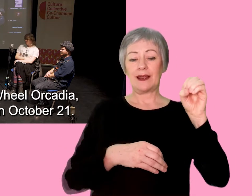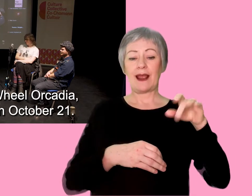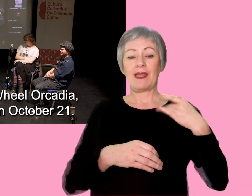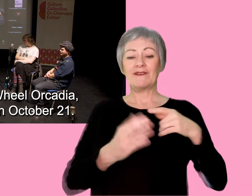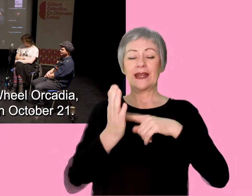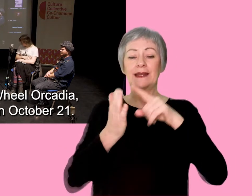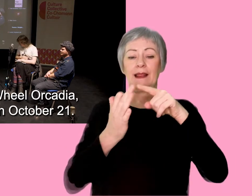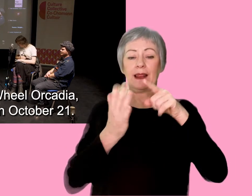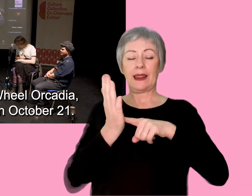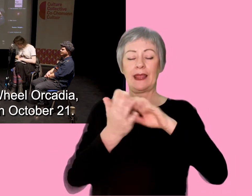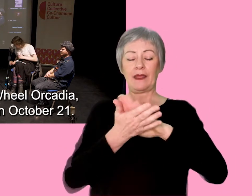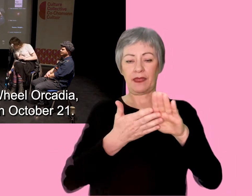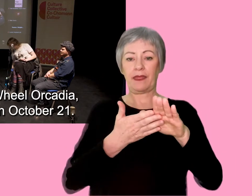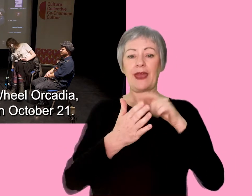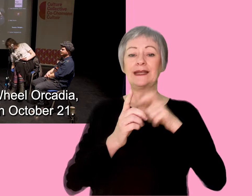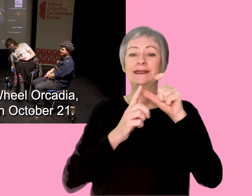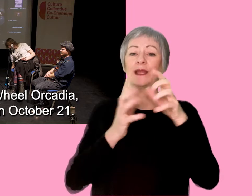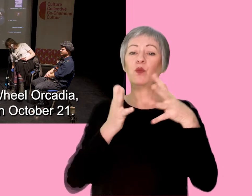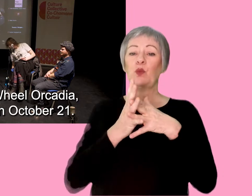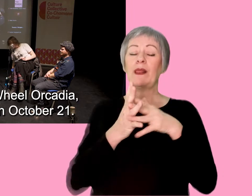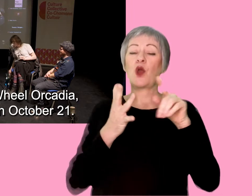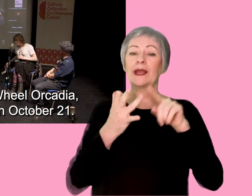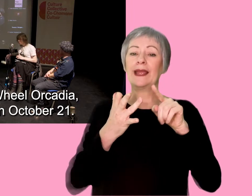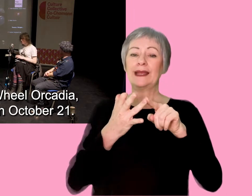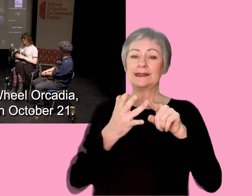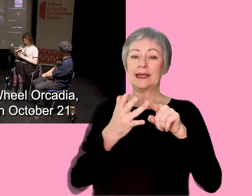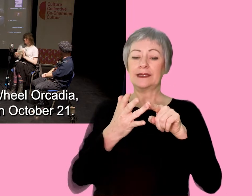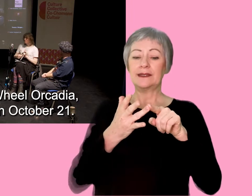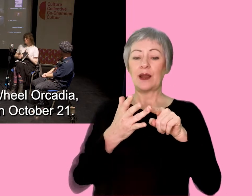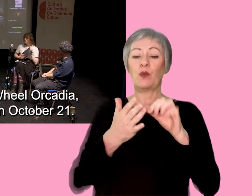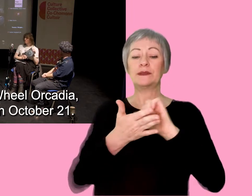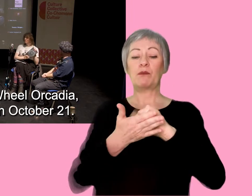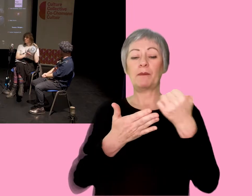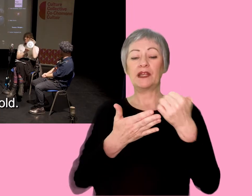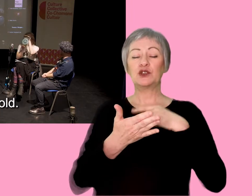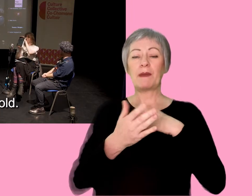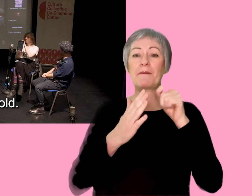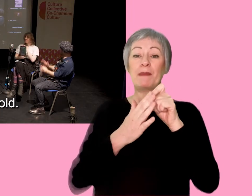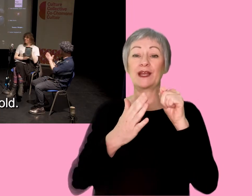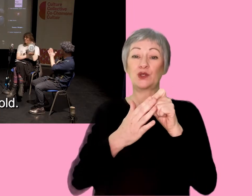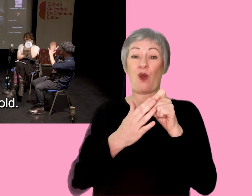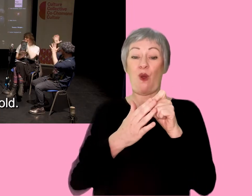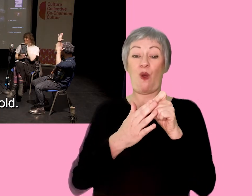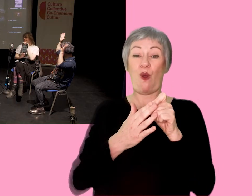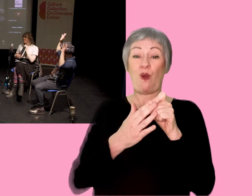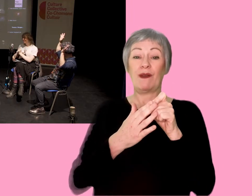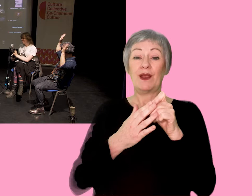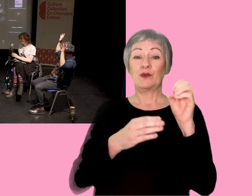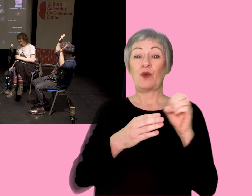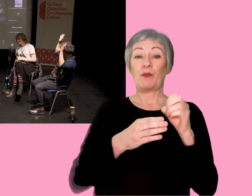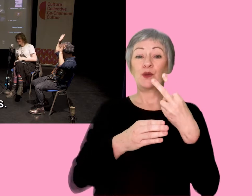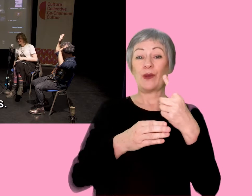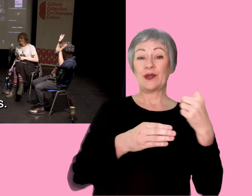verse novel Deep Wheel Orcadia was published by Picador in October 21. Like, it's a month old.